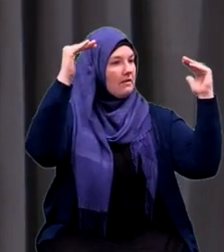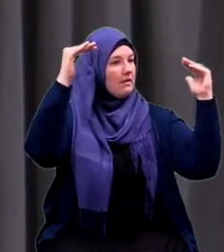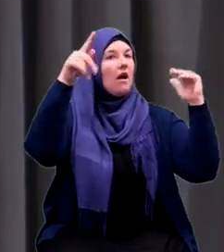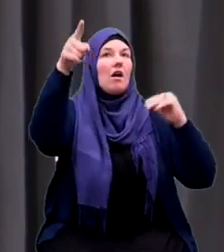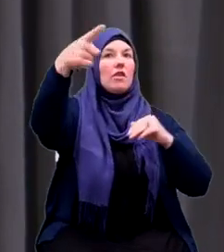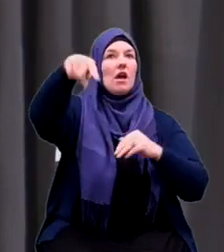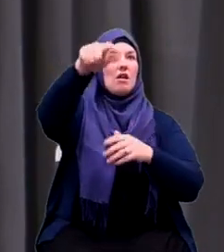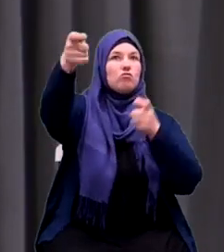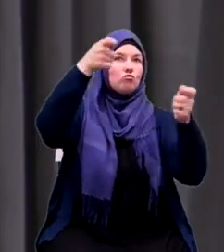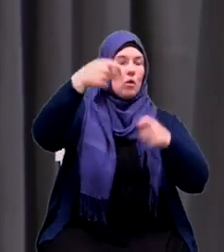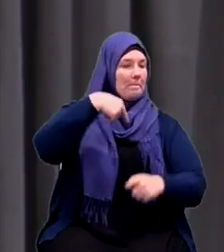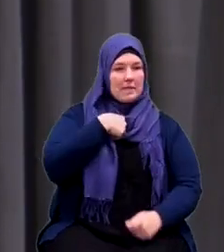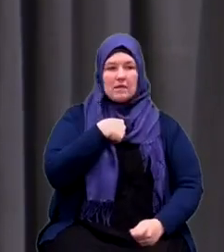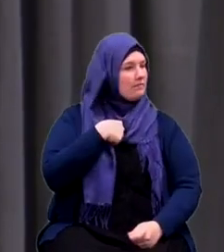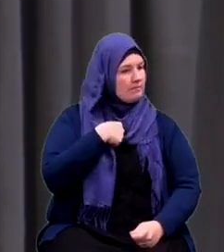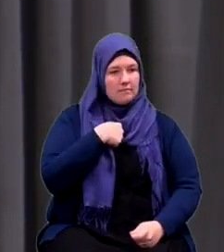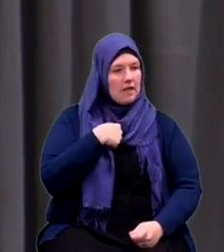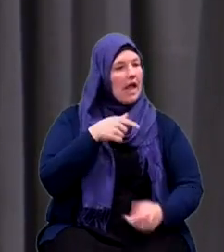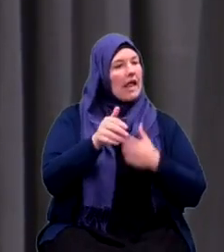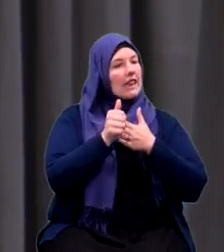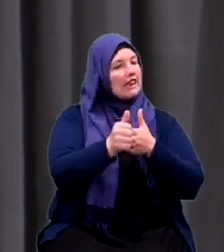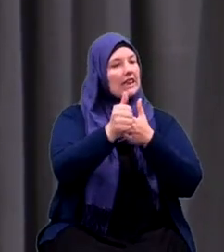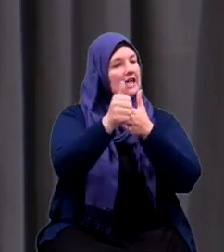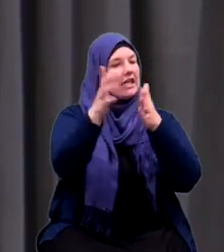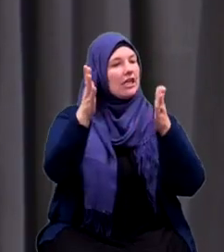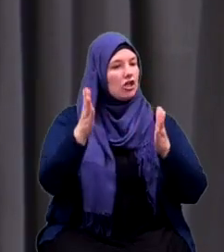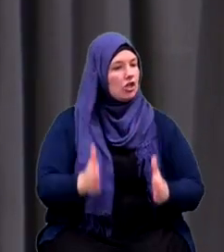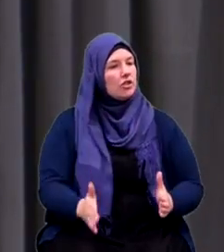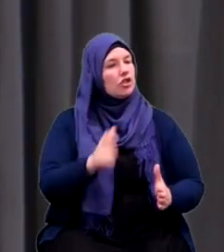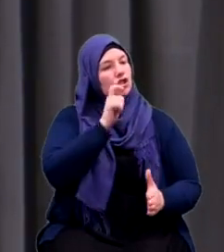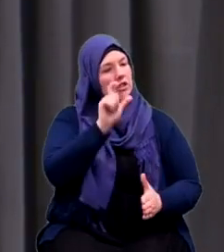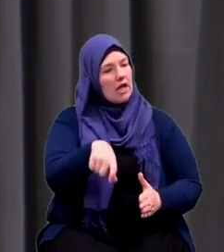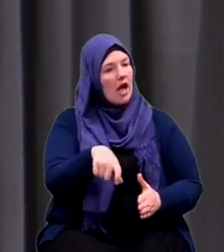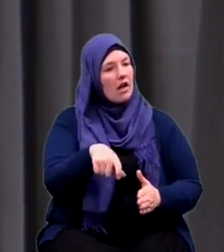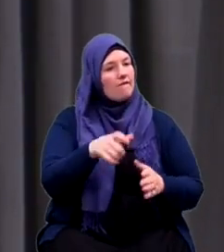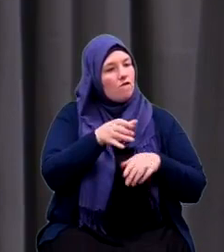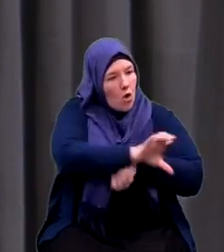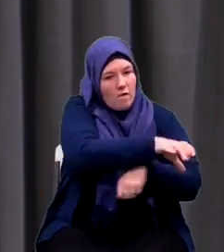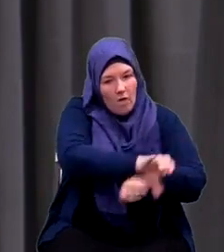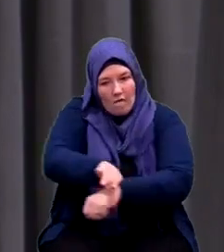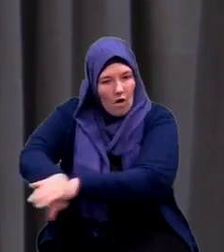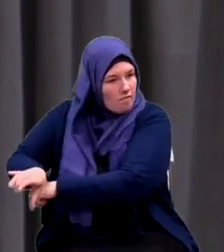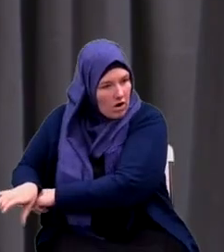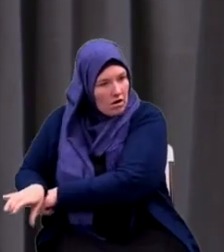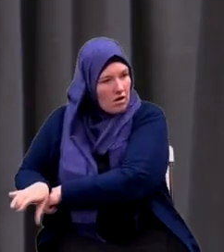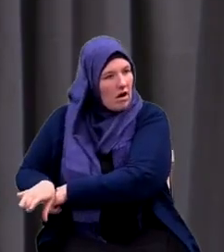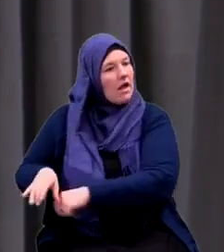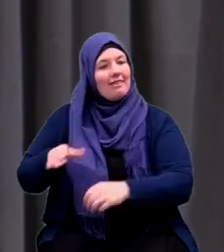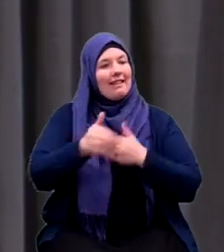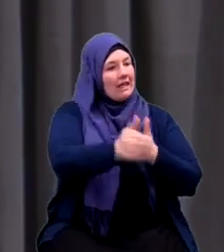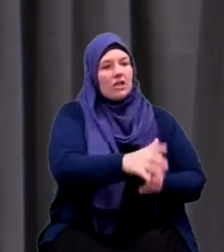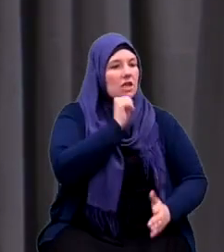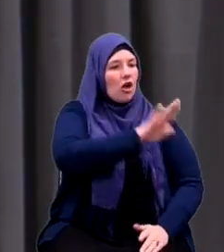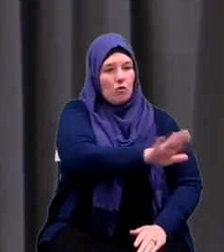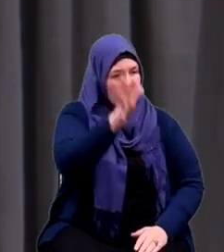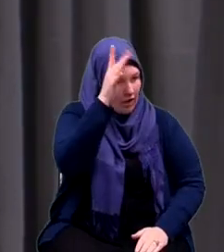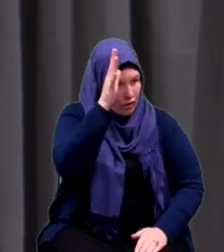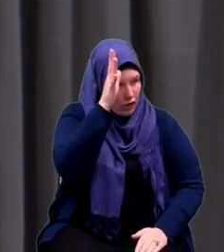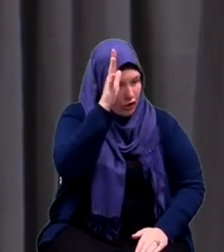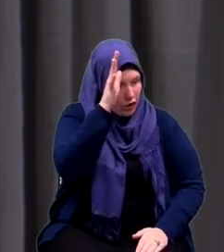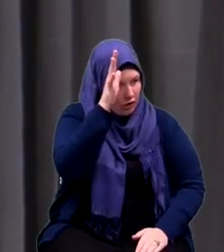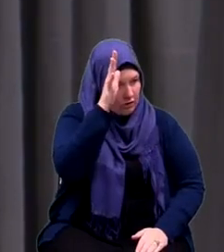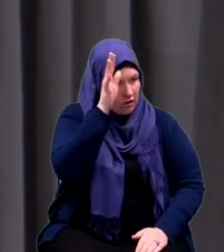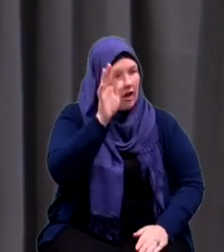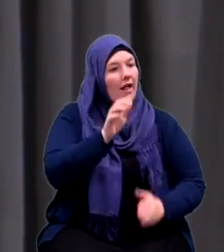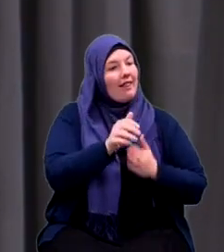way around. Leaders are not mom and dad in a community. A leader is not your father. A leader